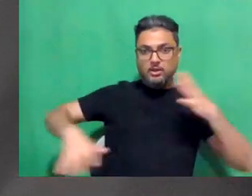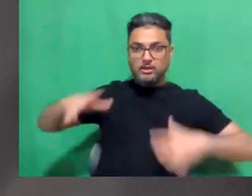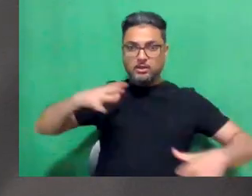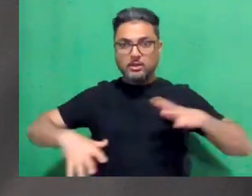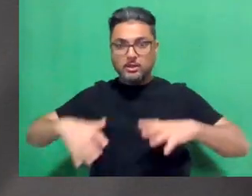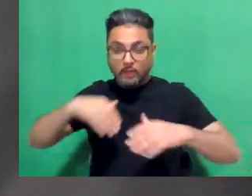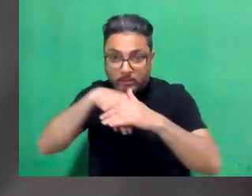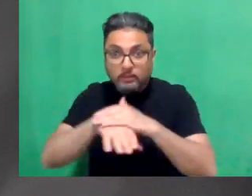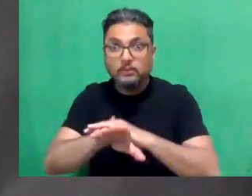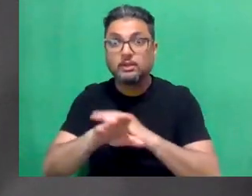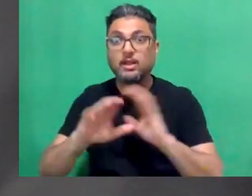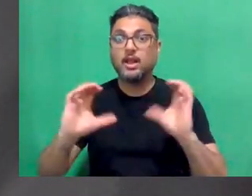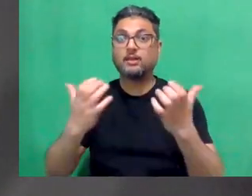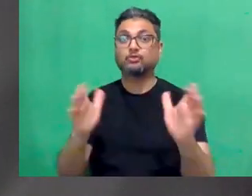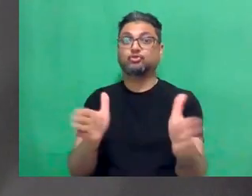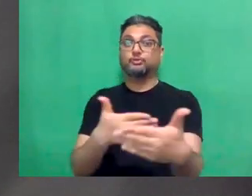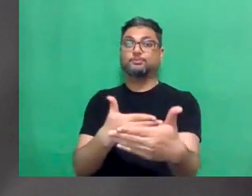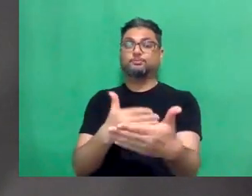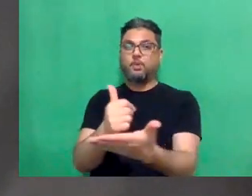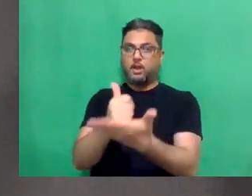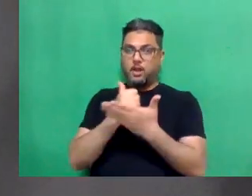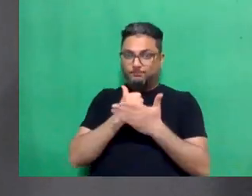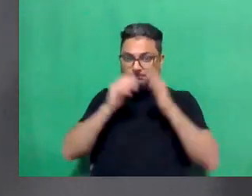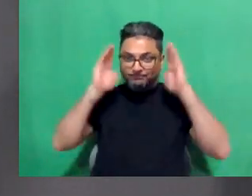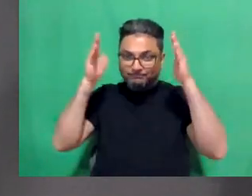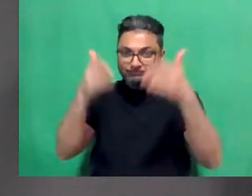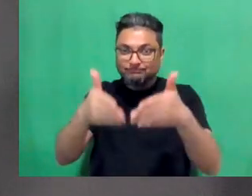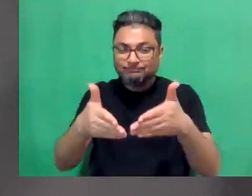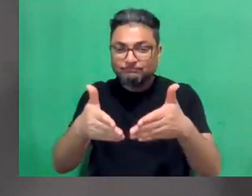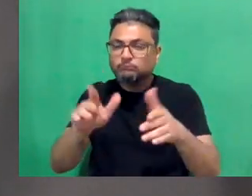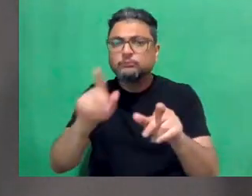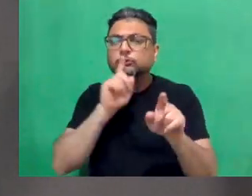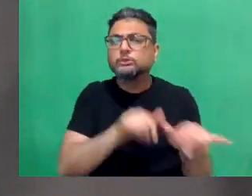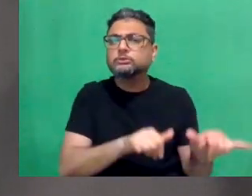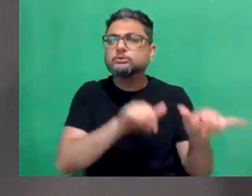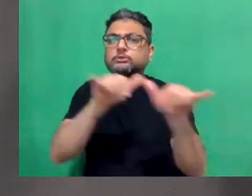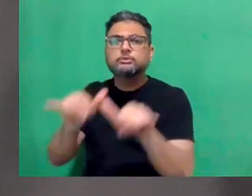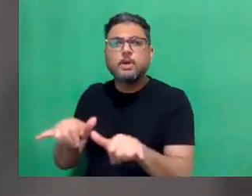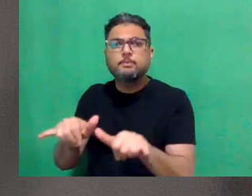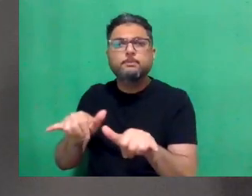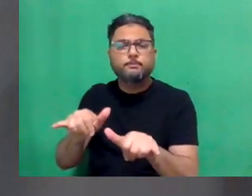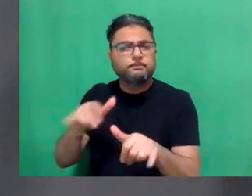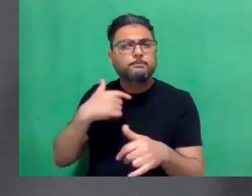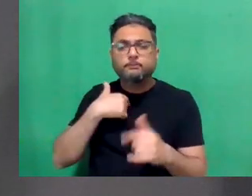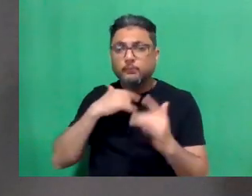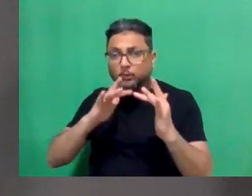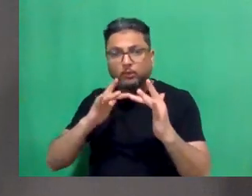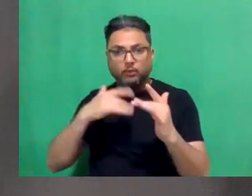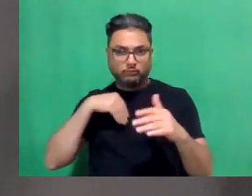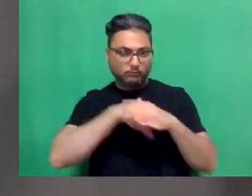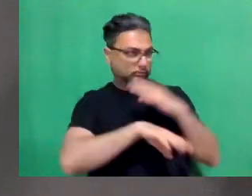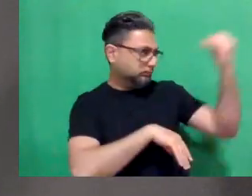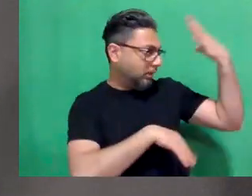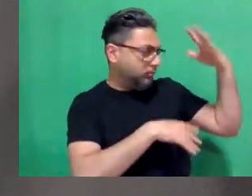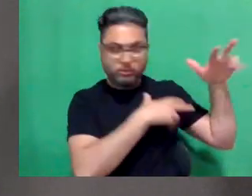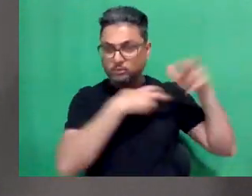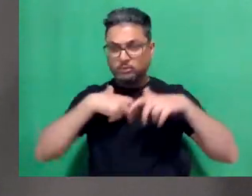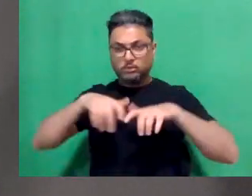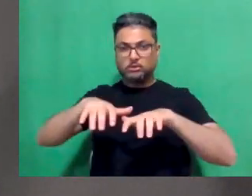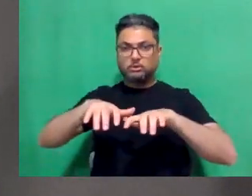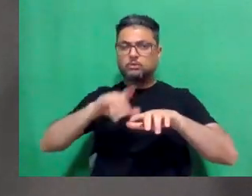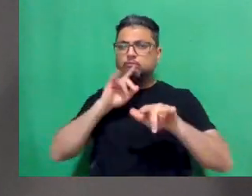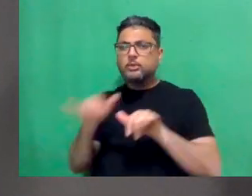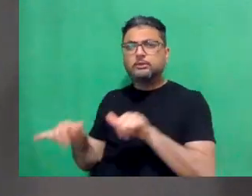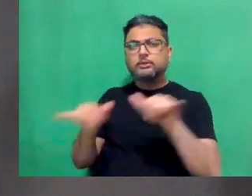that helps me concentrate and stay focused. The biggest experience I would like to share about my online learning experience at George